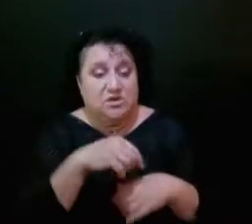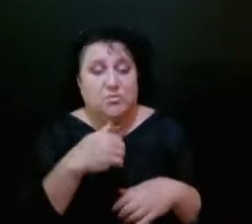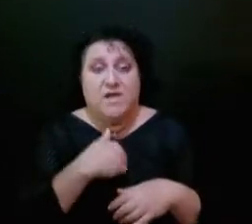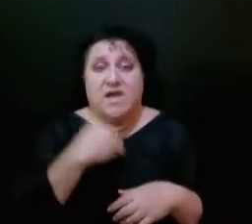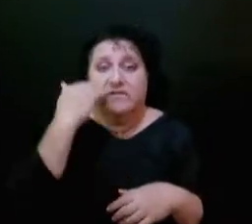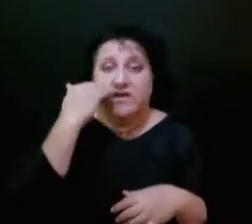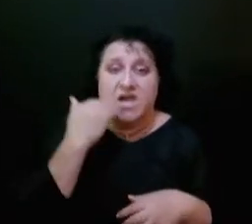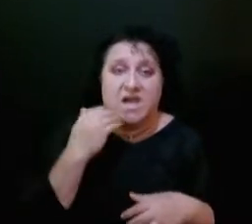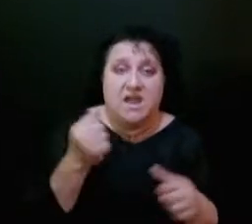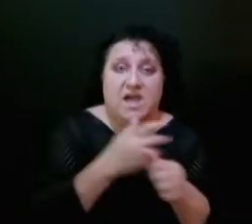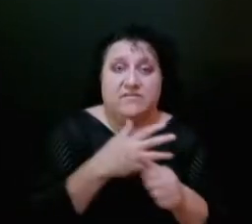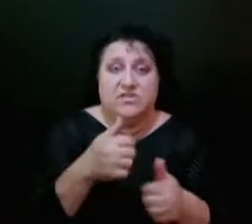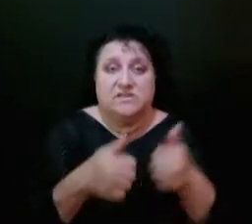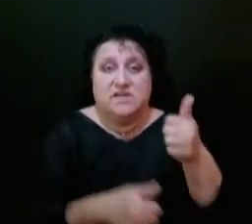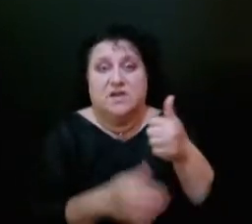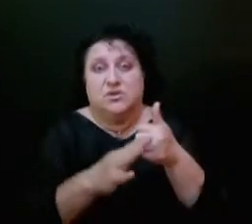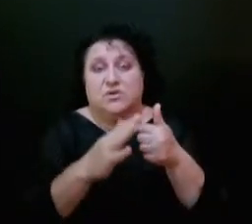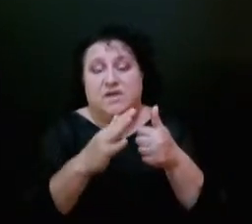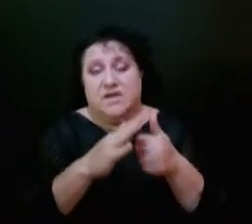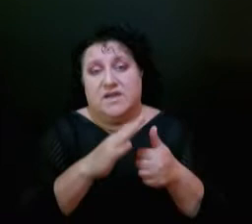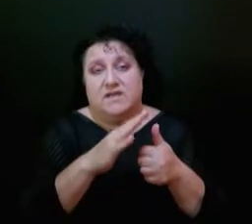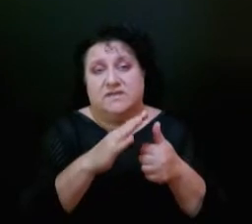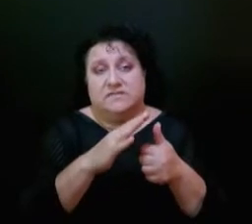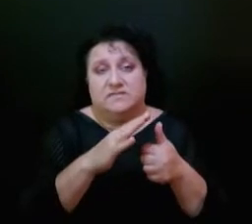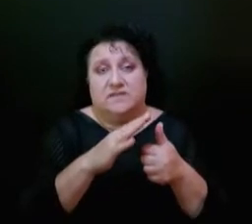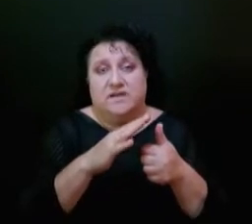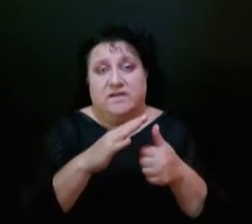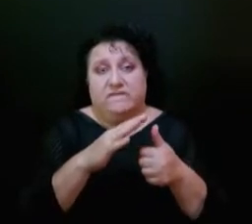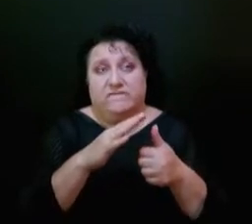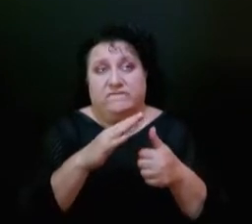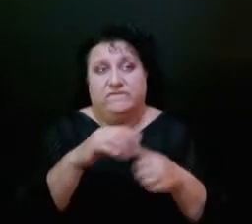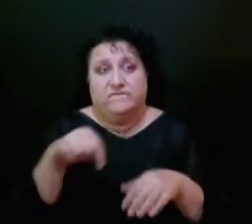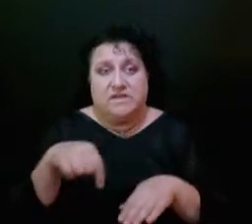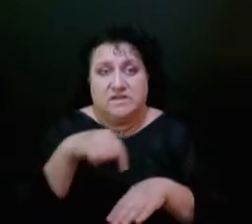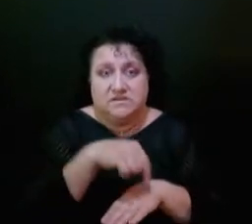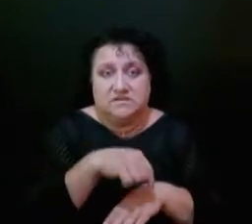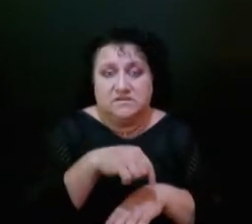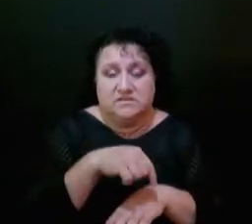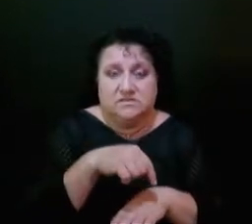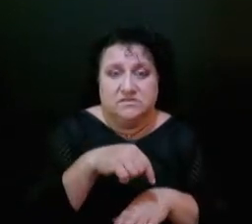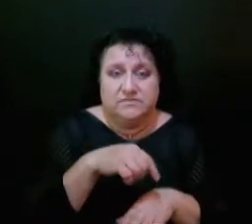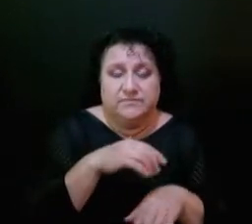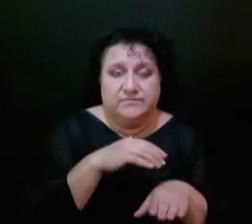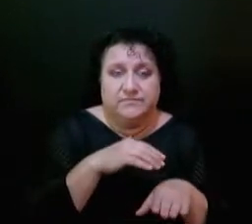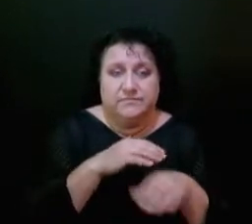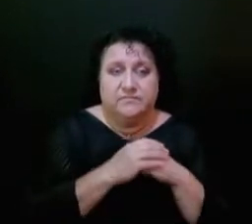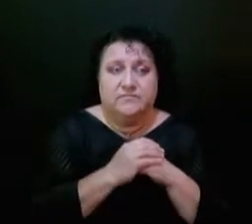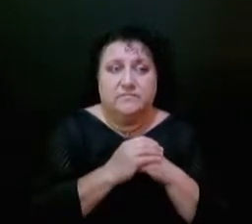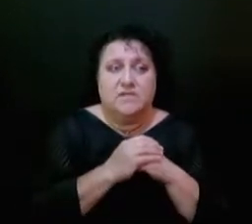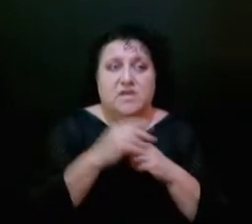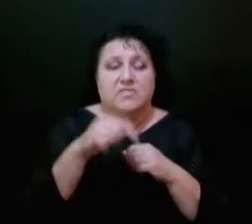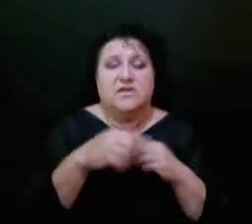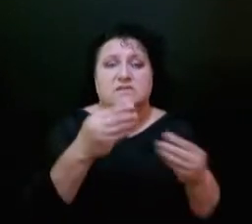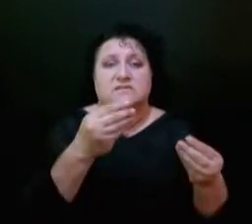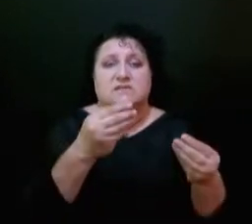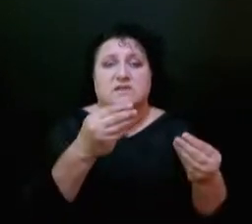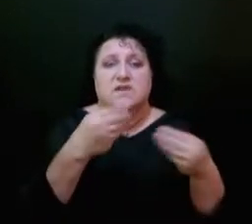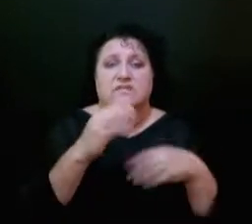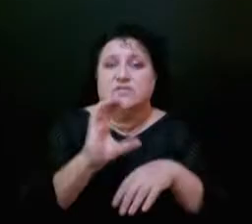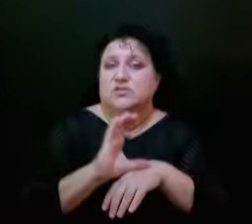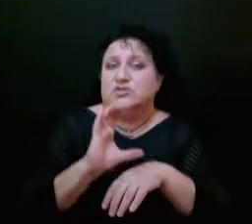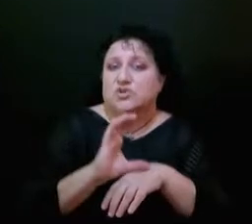he is the head. Christ is the head of all things for the benefit of the church. This gives the church a position of